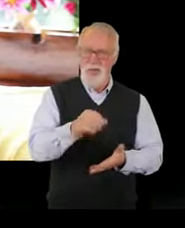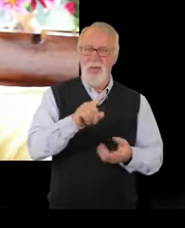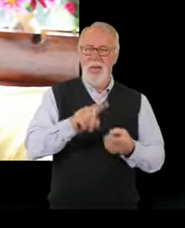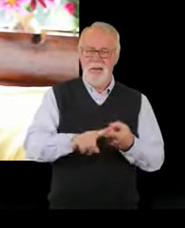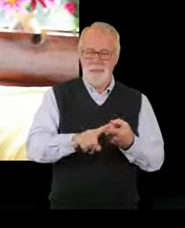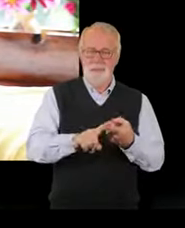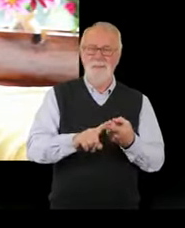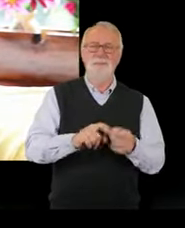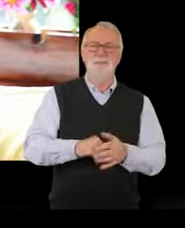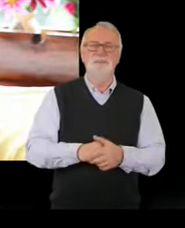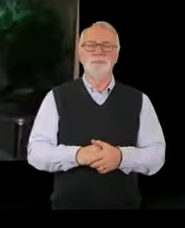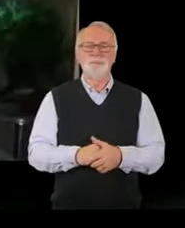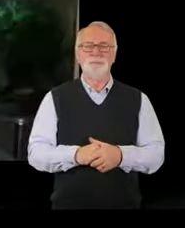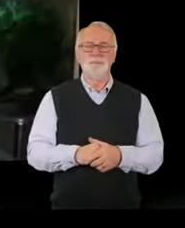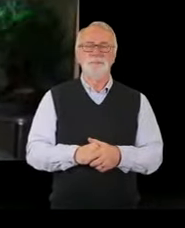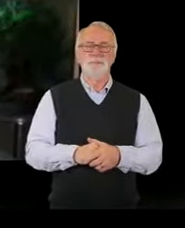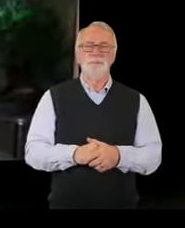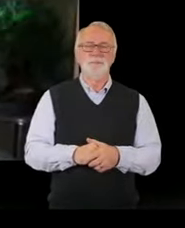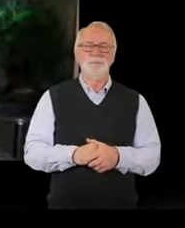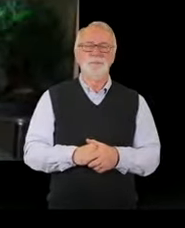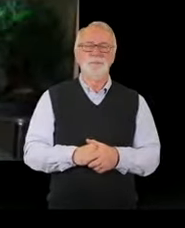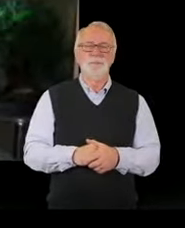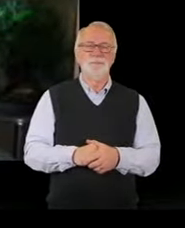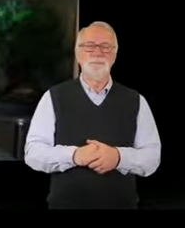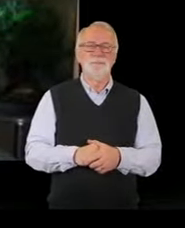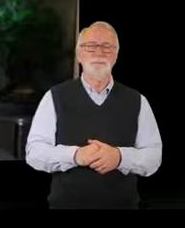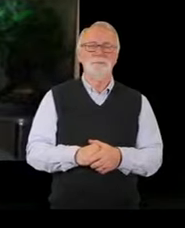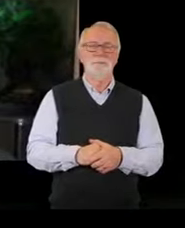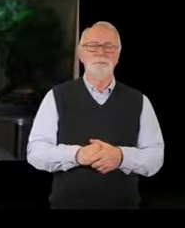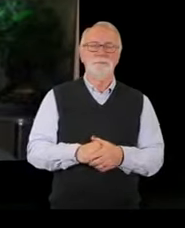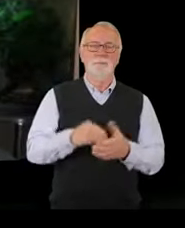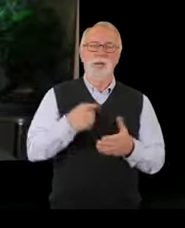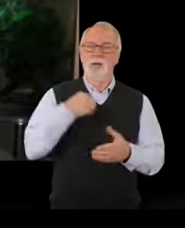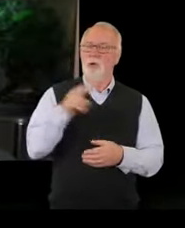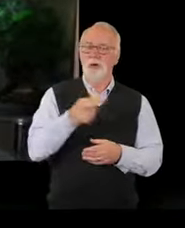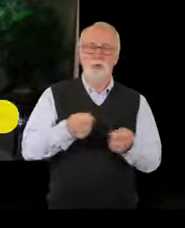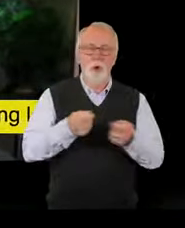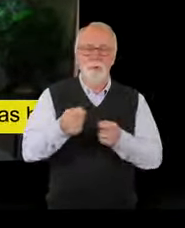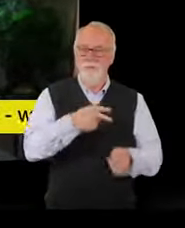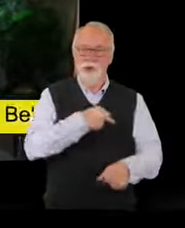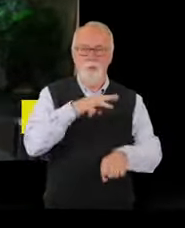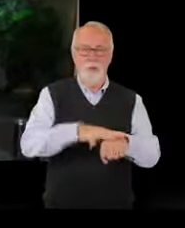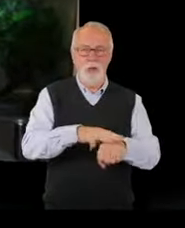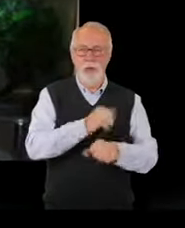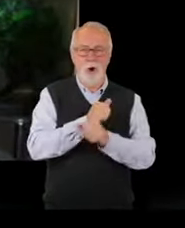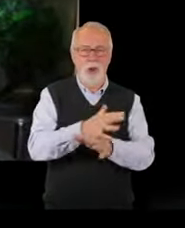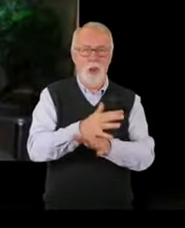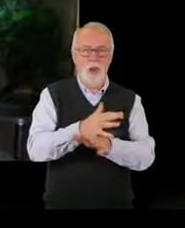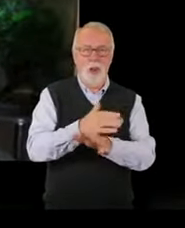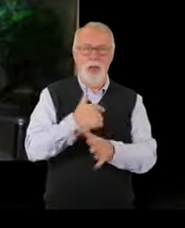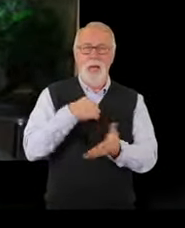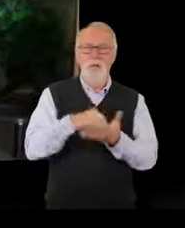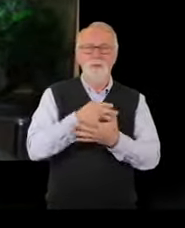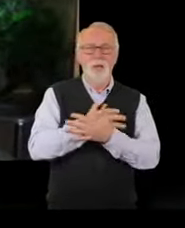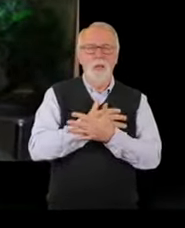explained all my options. When I came home, I had nothing. I just couldn't cope very well at all. And I had a lot of pressure